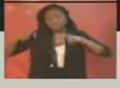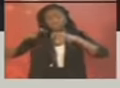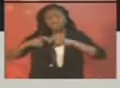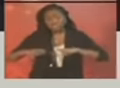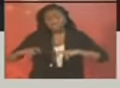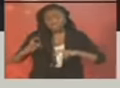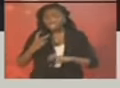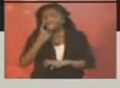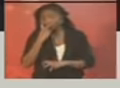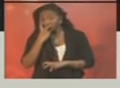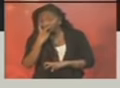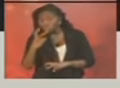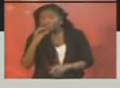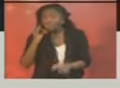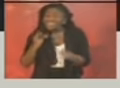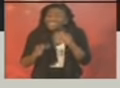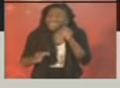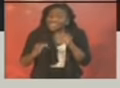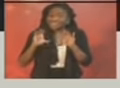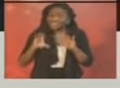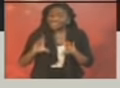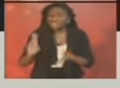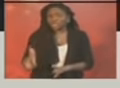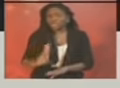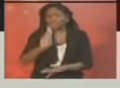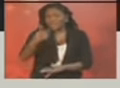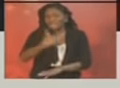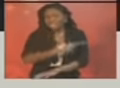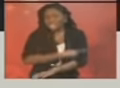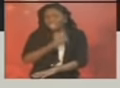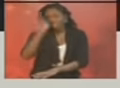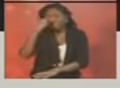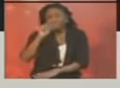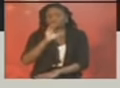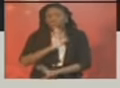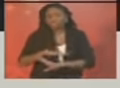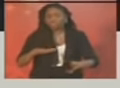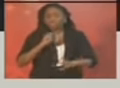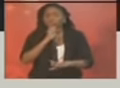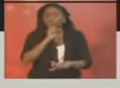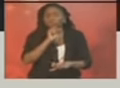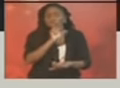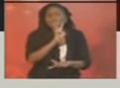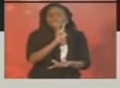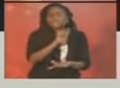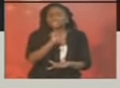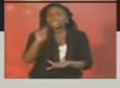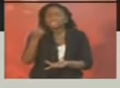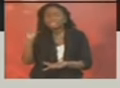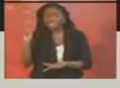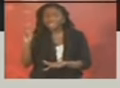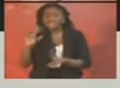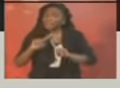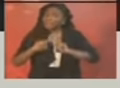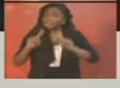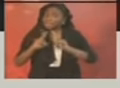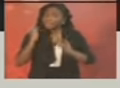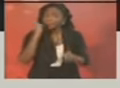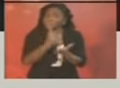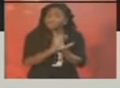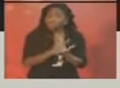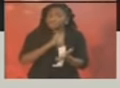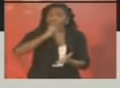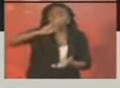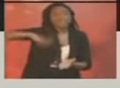the vaccines in children ages 6 to 17, but for the while, it has not been approved. What that